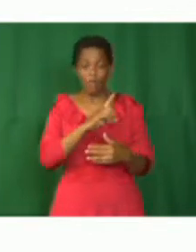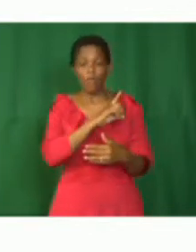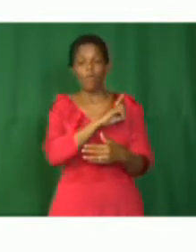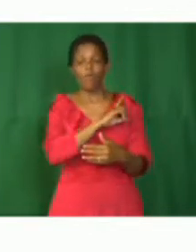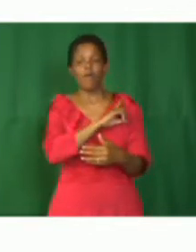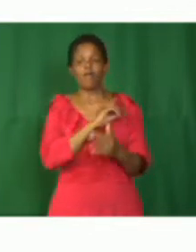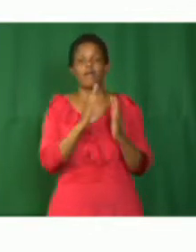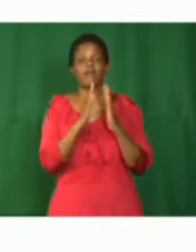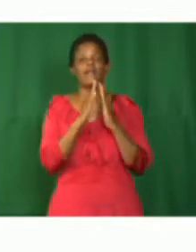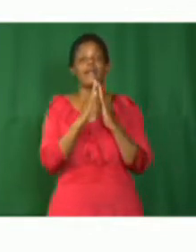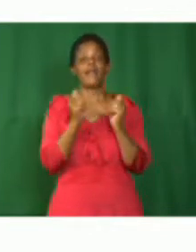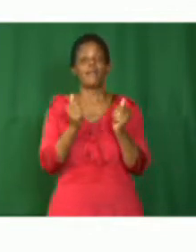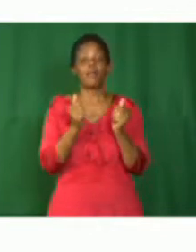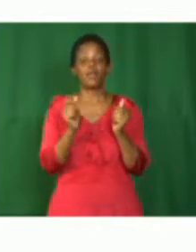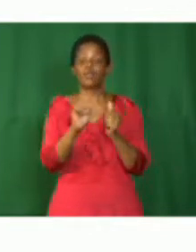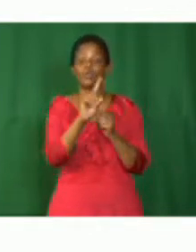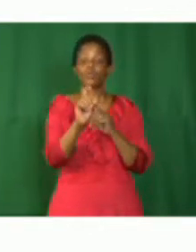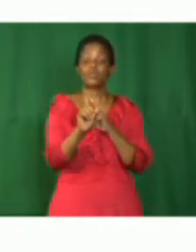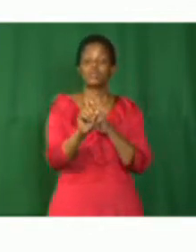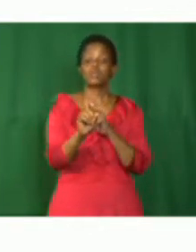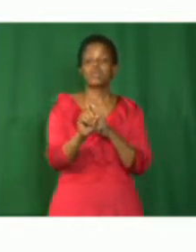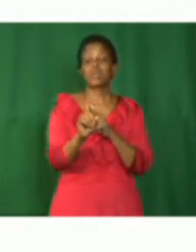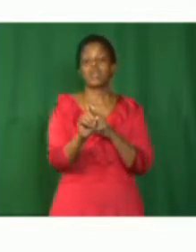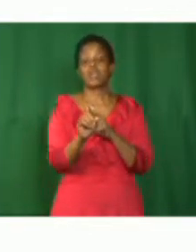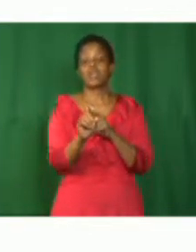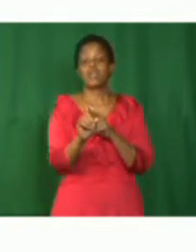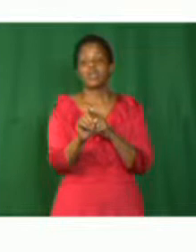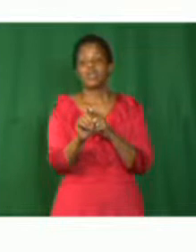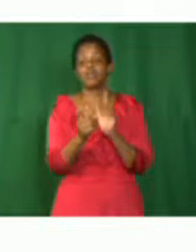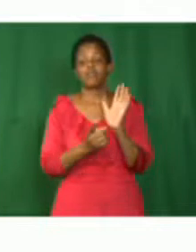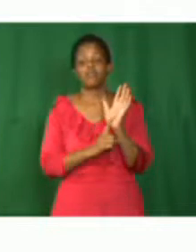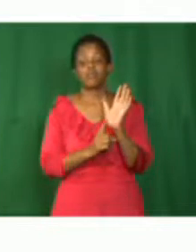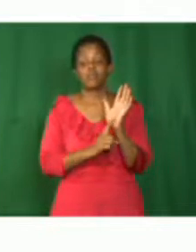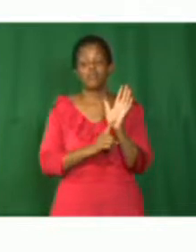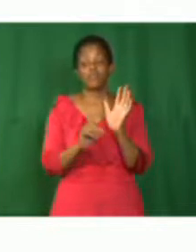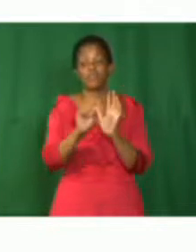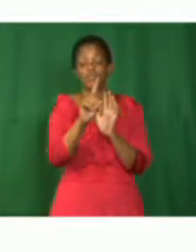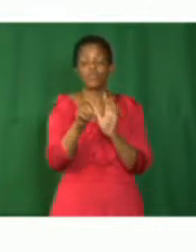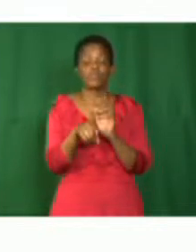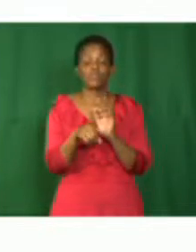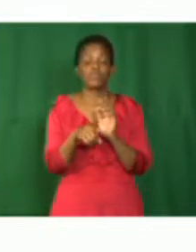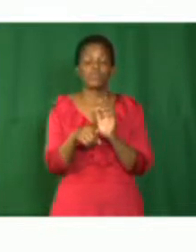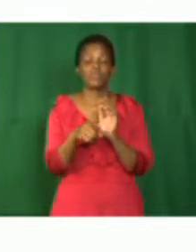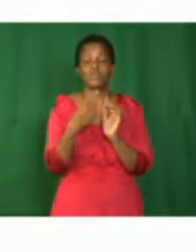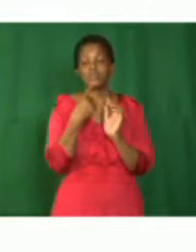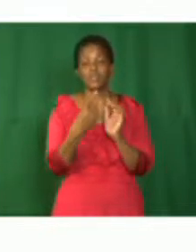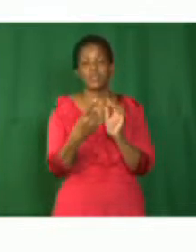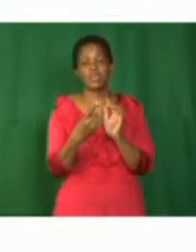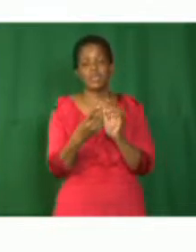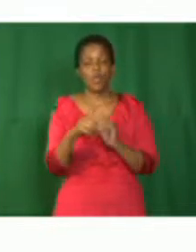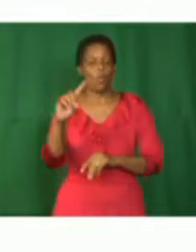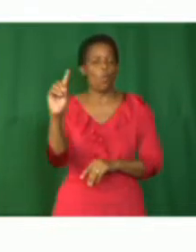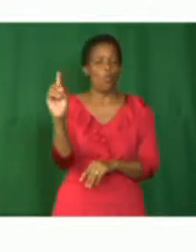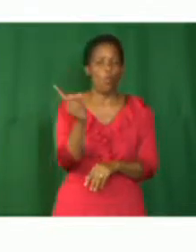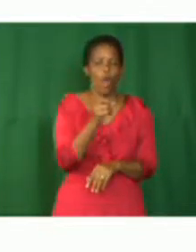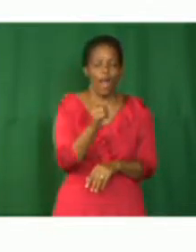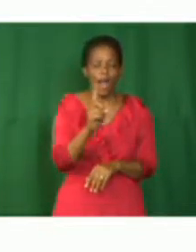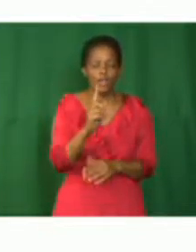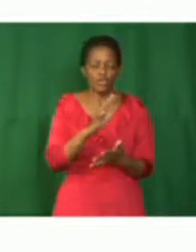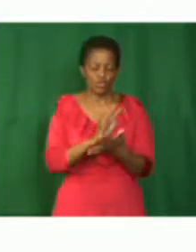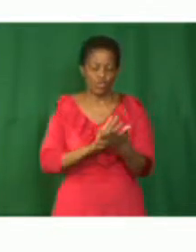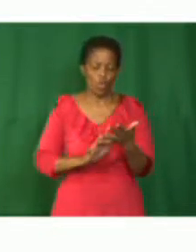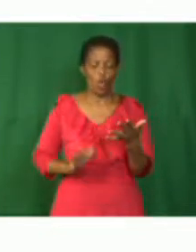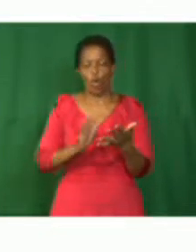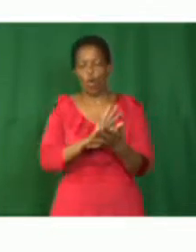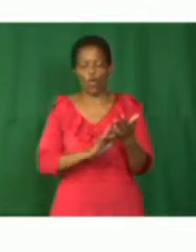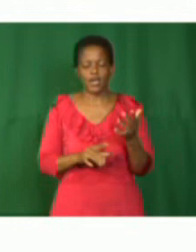question is a WH question, such as this one, question 1A. It says, what kind of story is